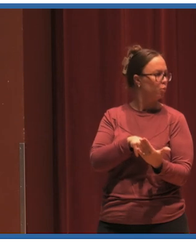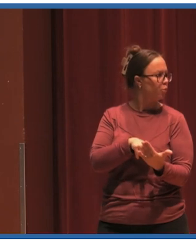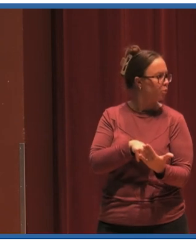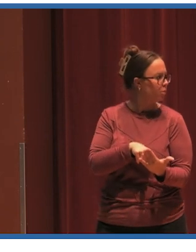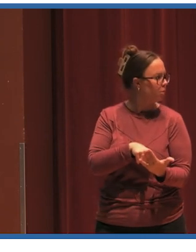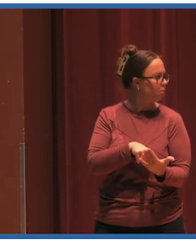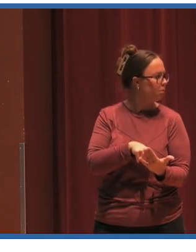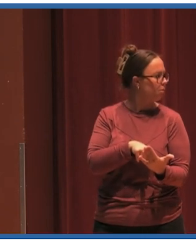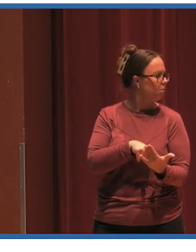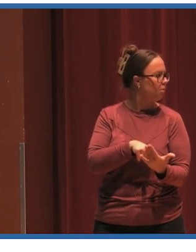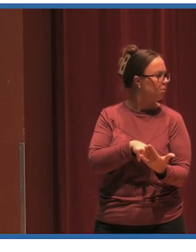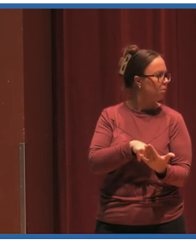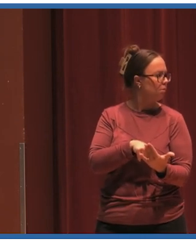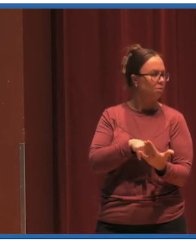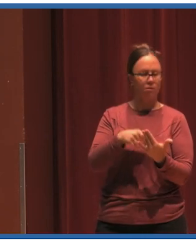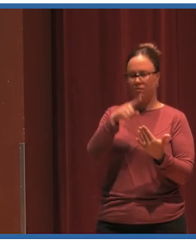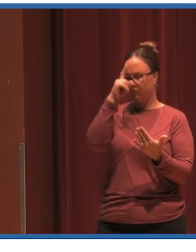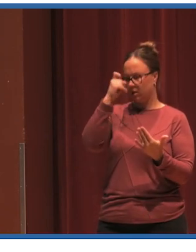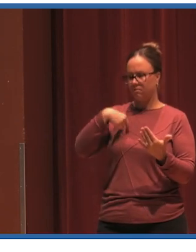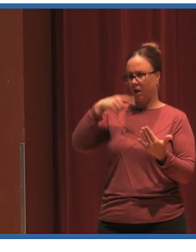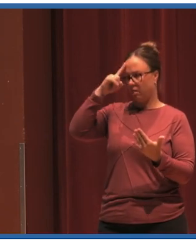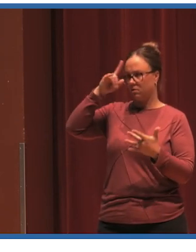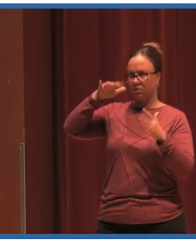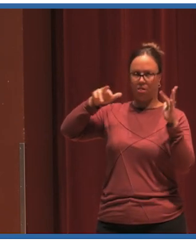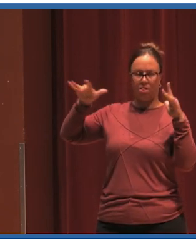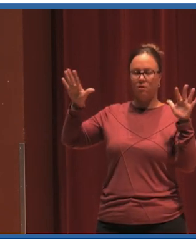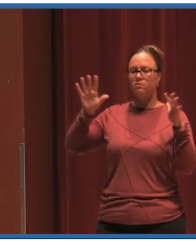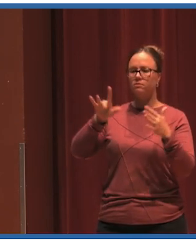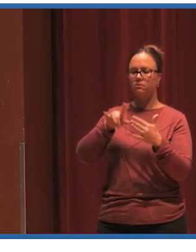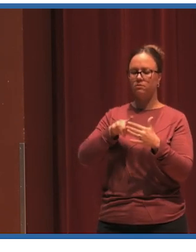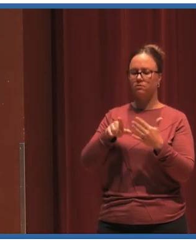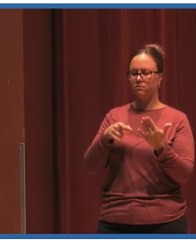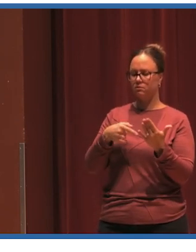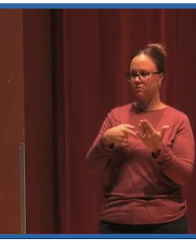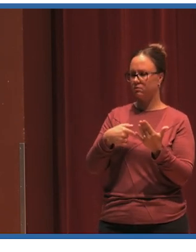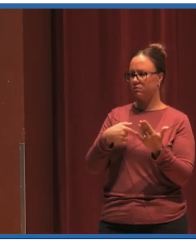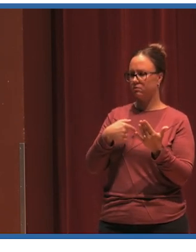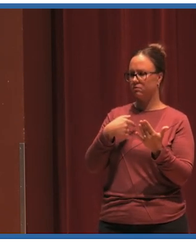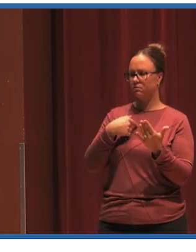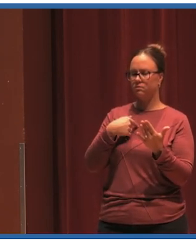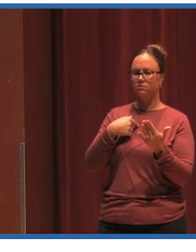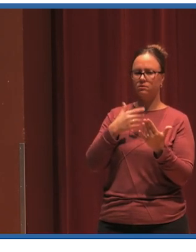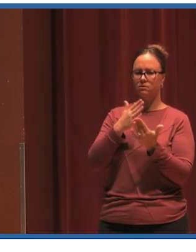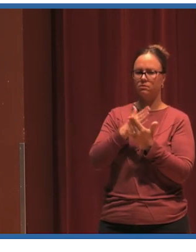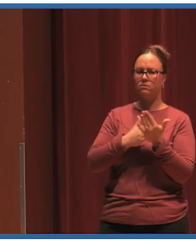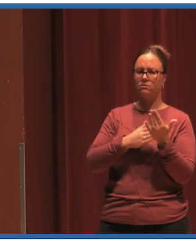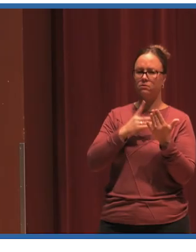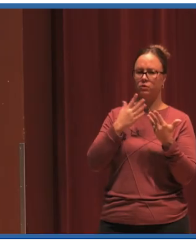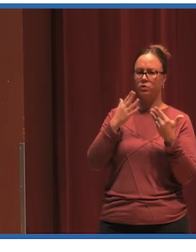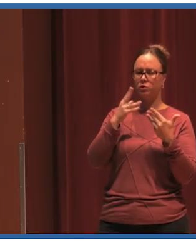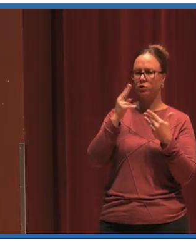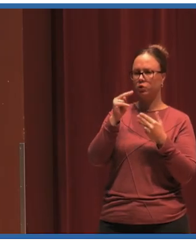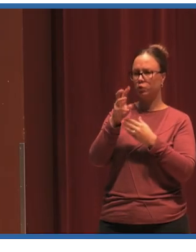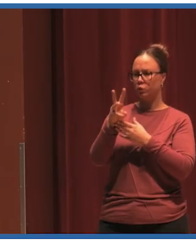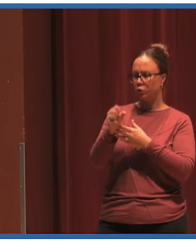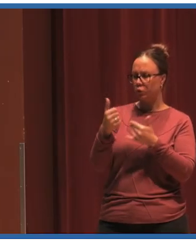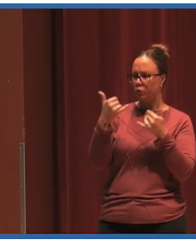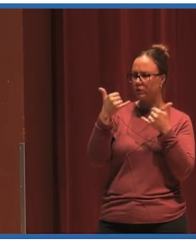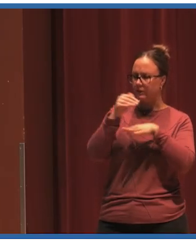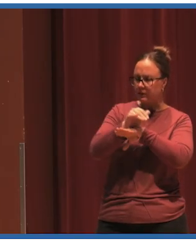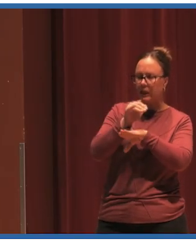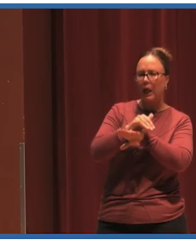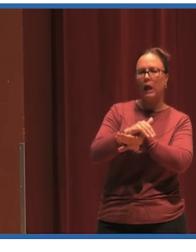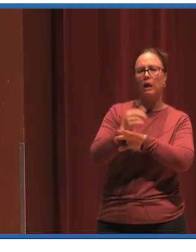to get all over the place. But we have actually heard some grim news tonight, you know, the information that we've